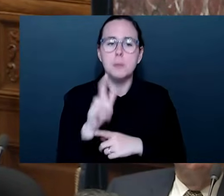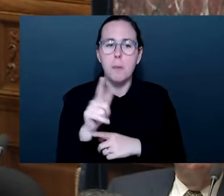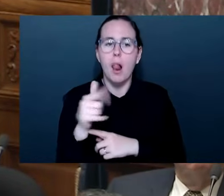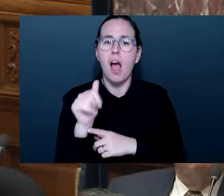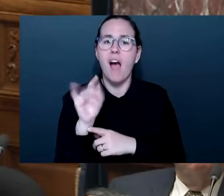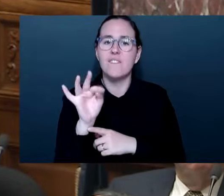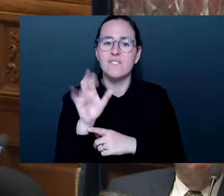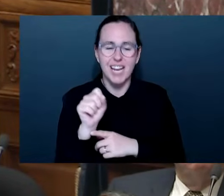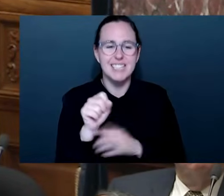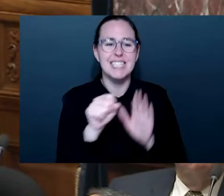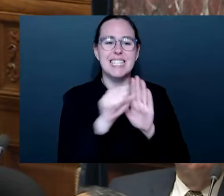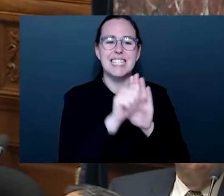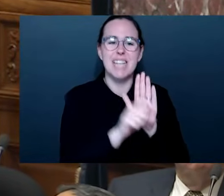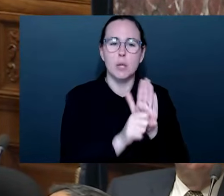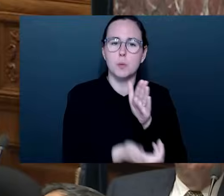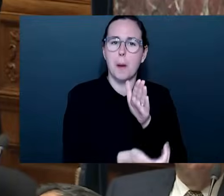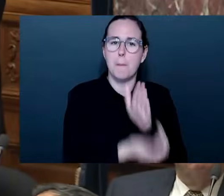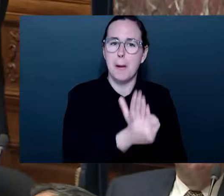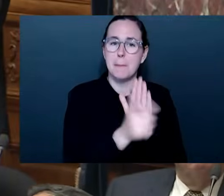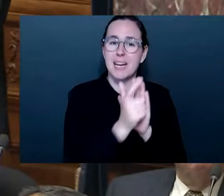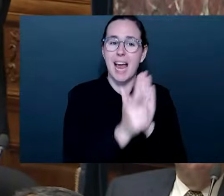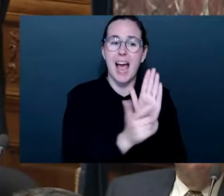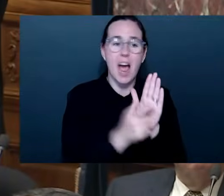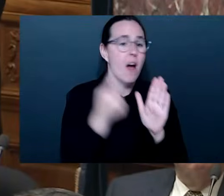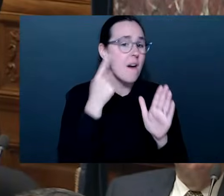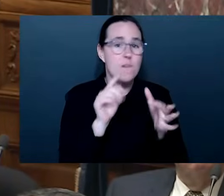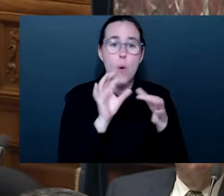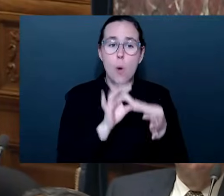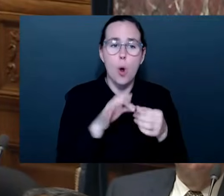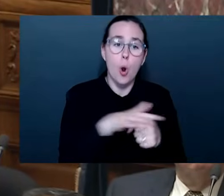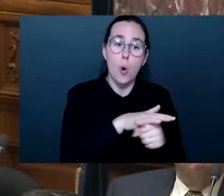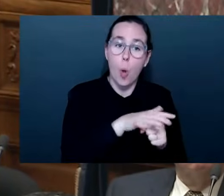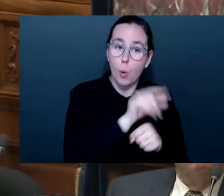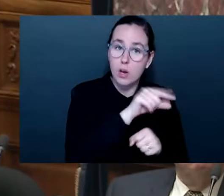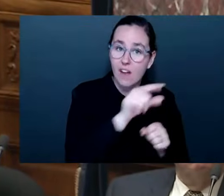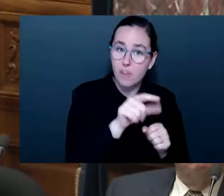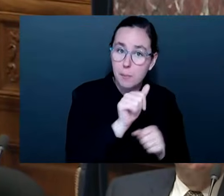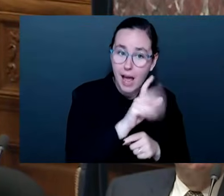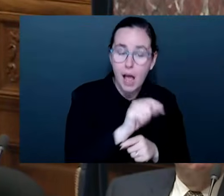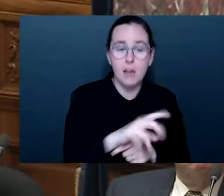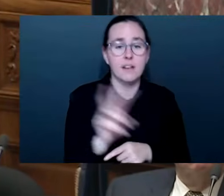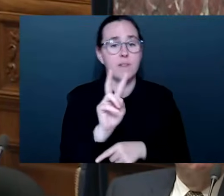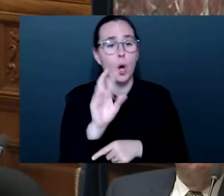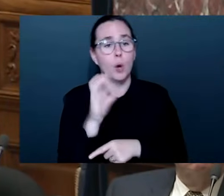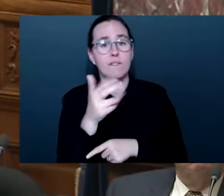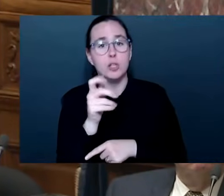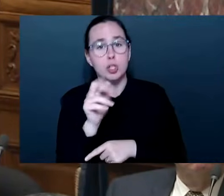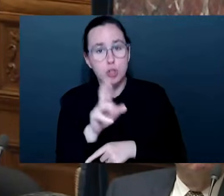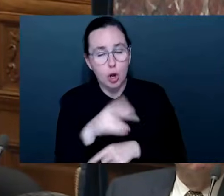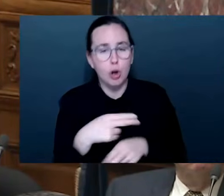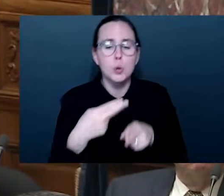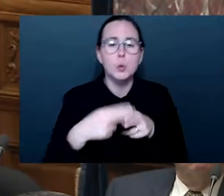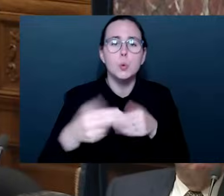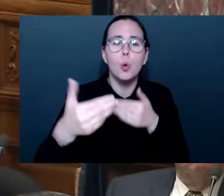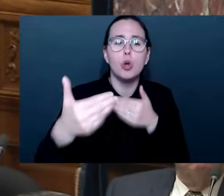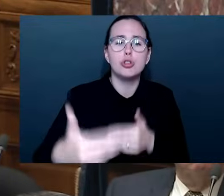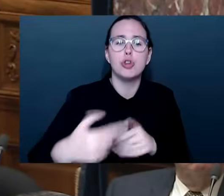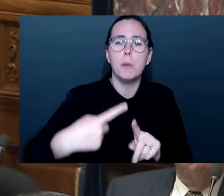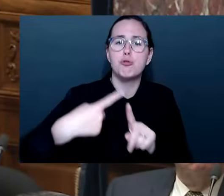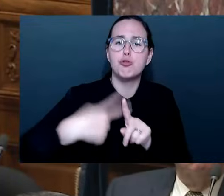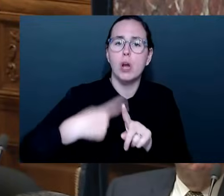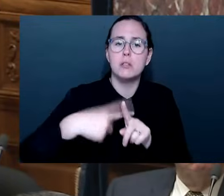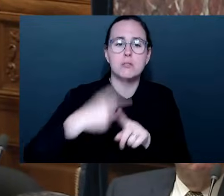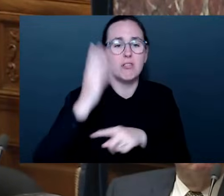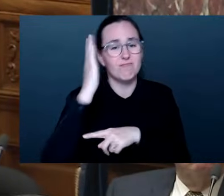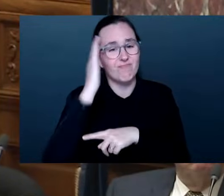Act, Vancouver Charter, and the Short-Term Rental Accommodation Act. The bill is intended to remove barriers to the development of